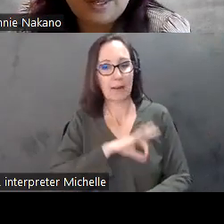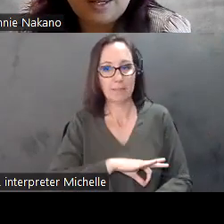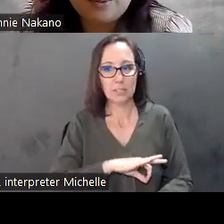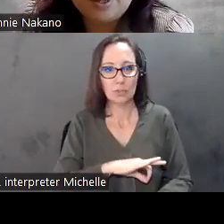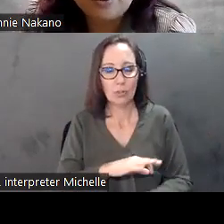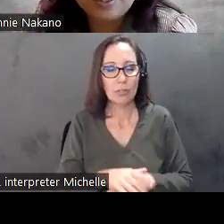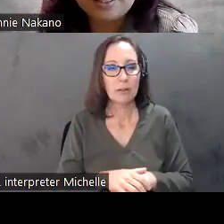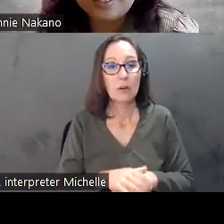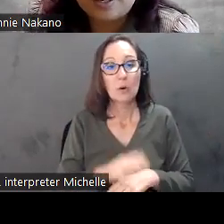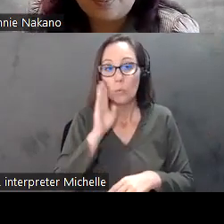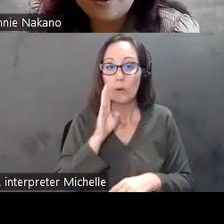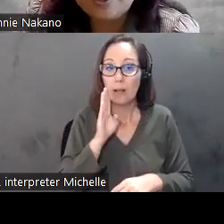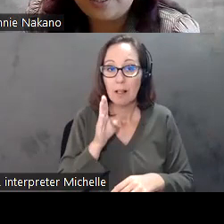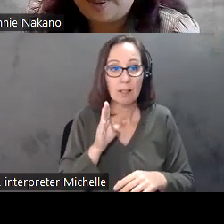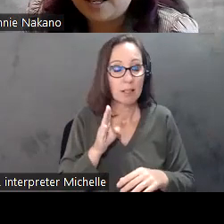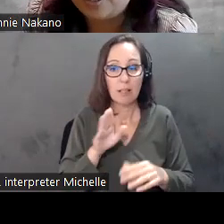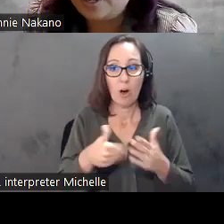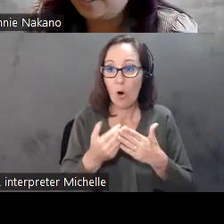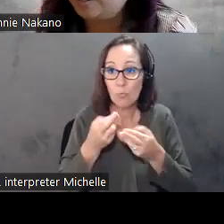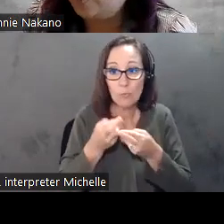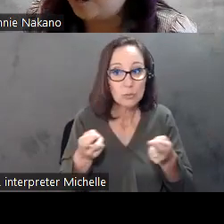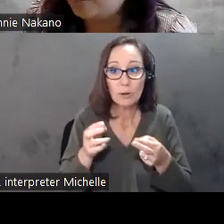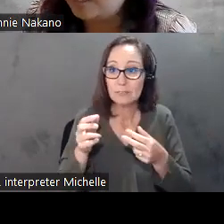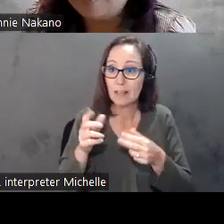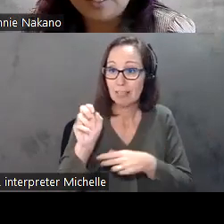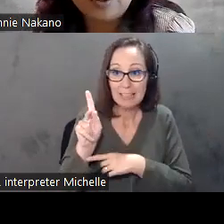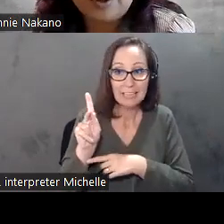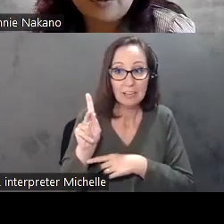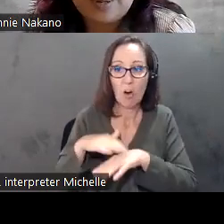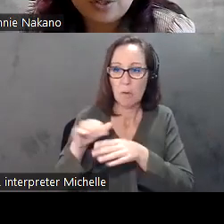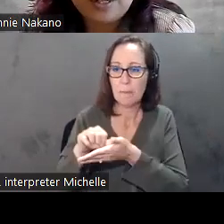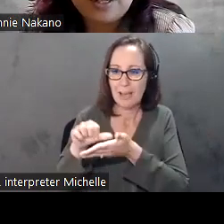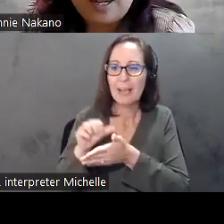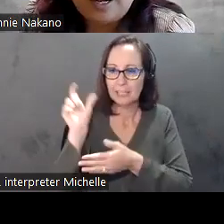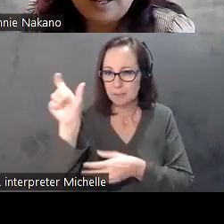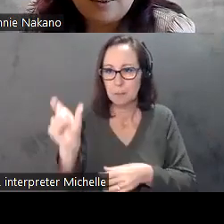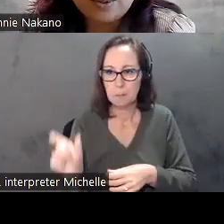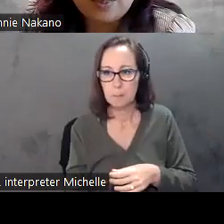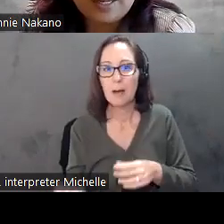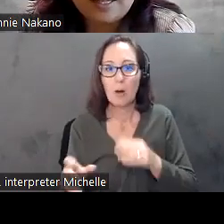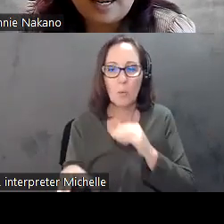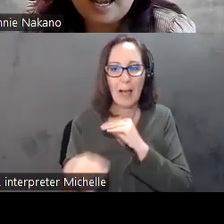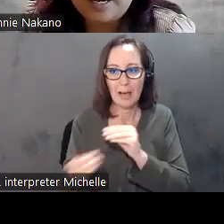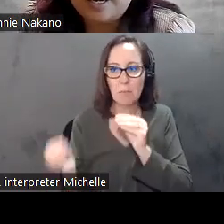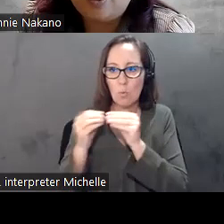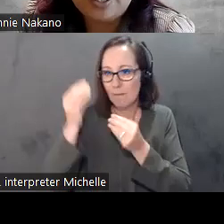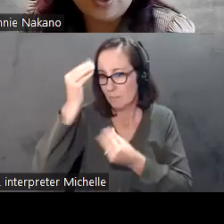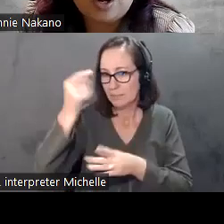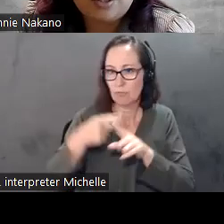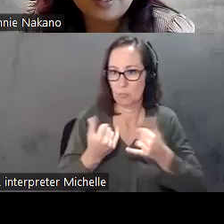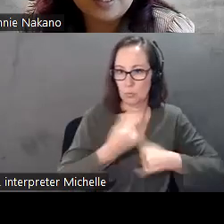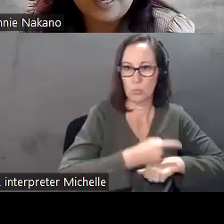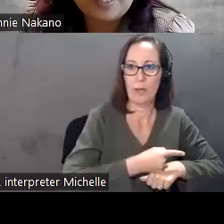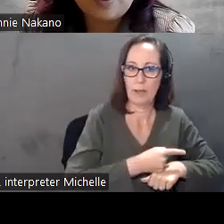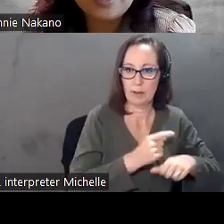of the resources links. They're all posted on the page. We'll probably add some additional information that was presented today. We'll make sure